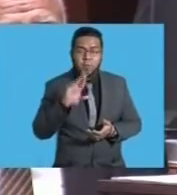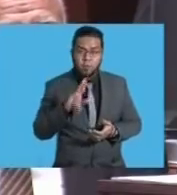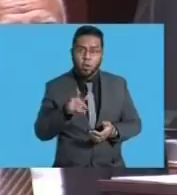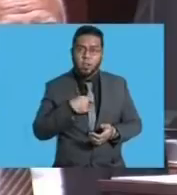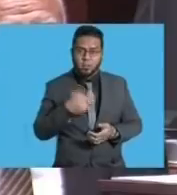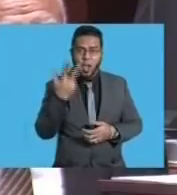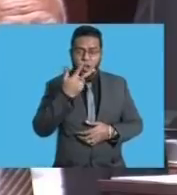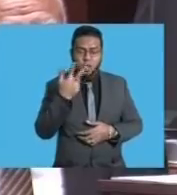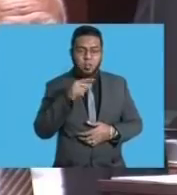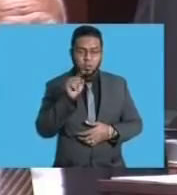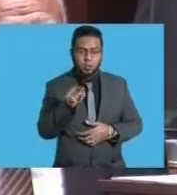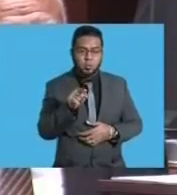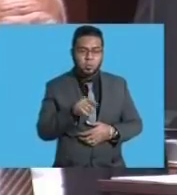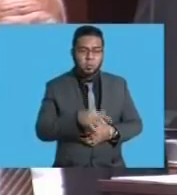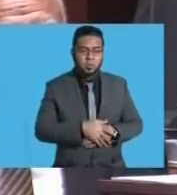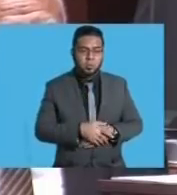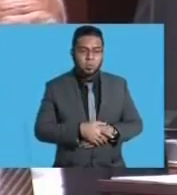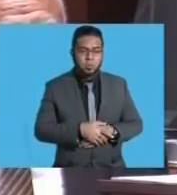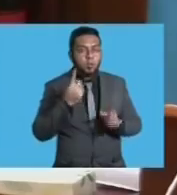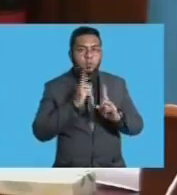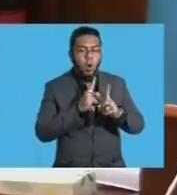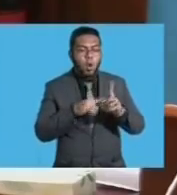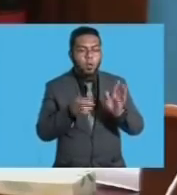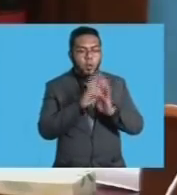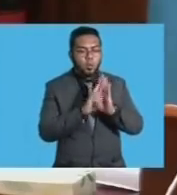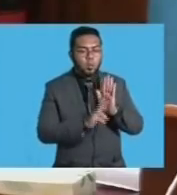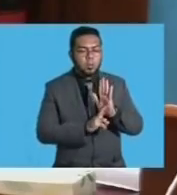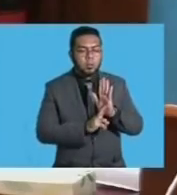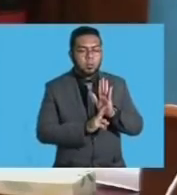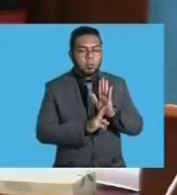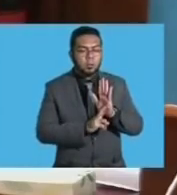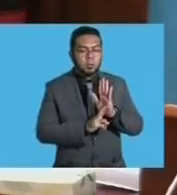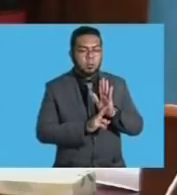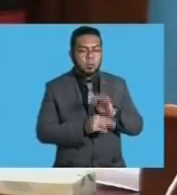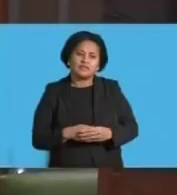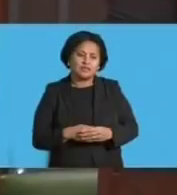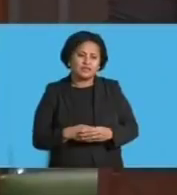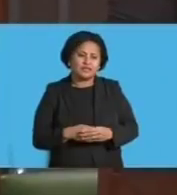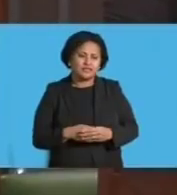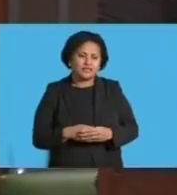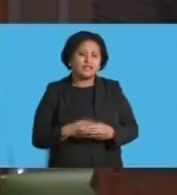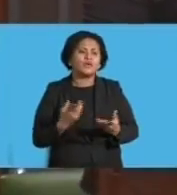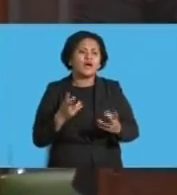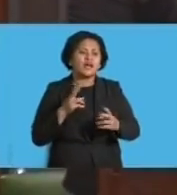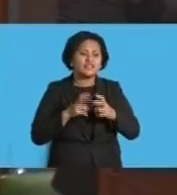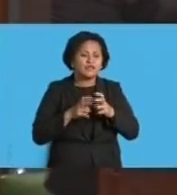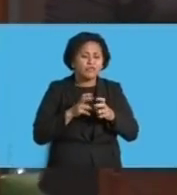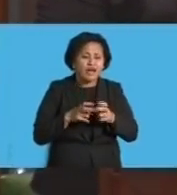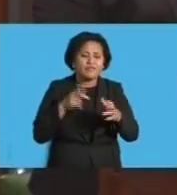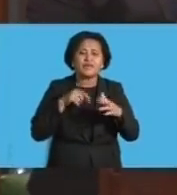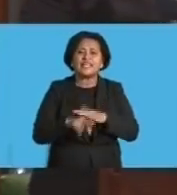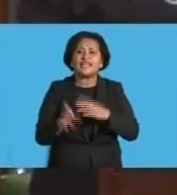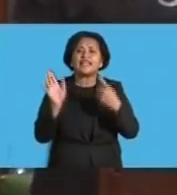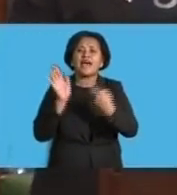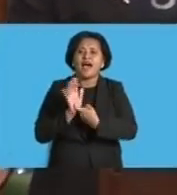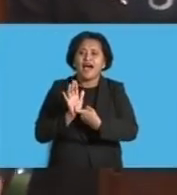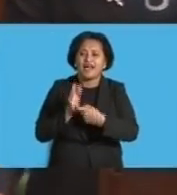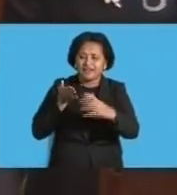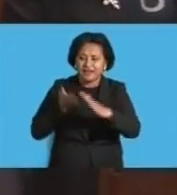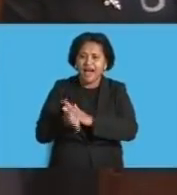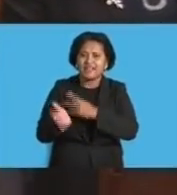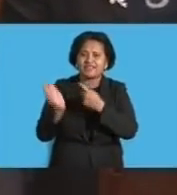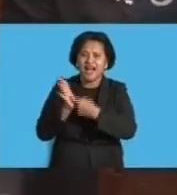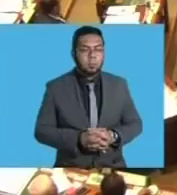I hurt you. So what do you want me to do? Speaker Dr. Chico Luveni has reminded the Parliament to uphold the entirety of the